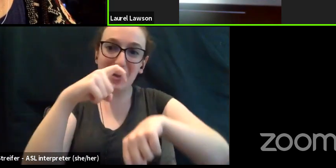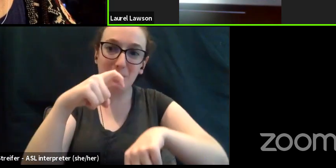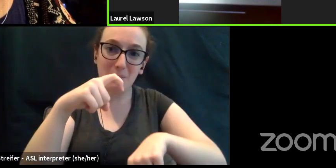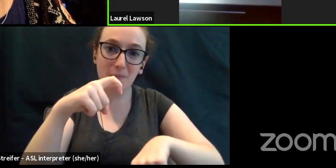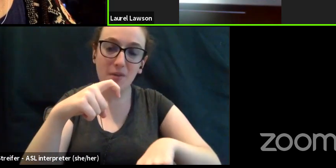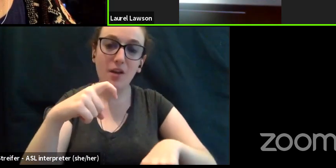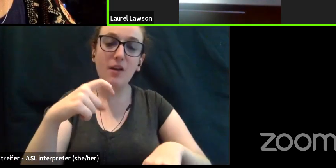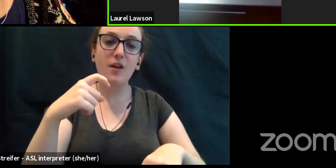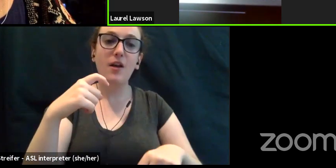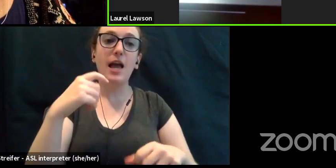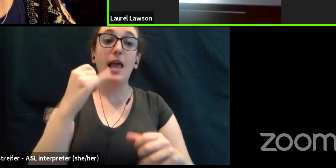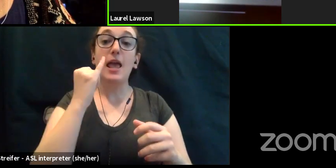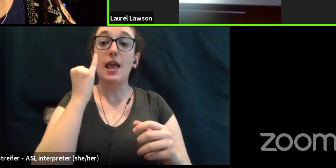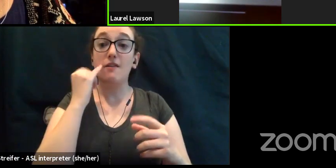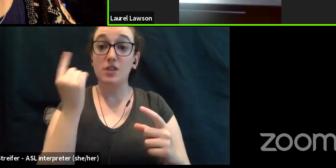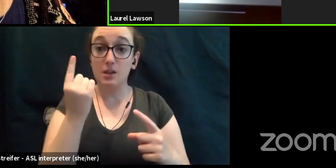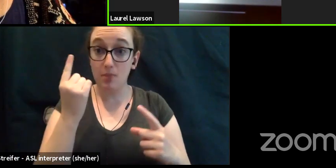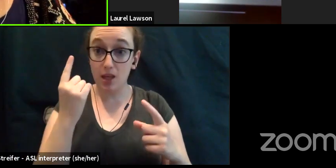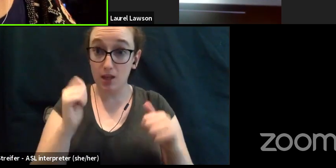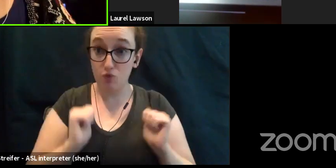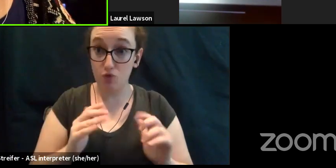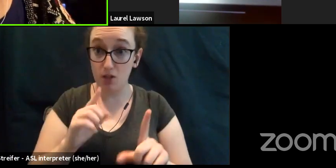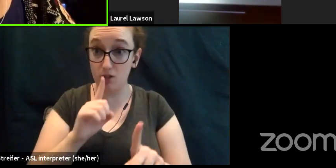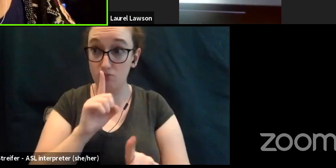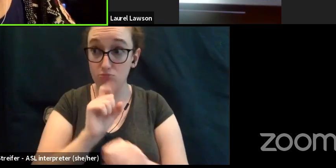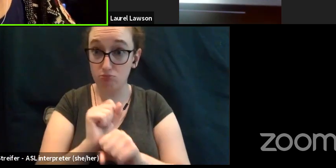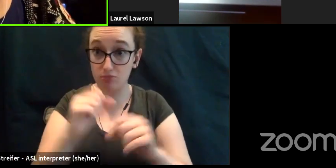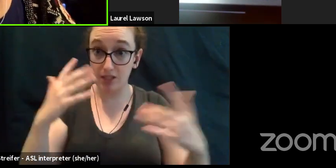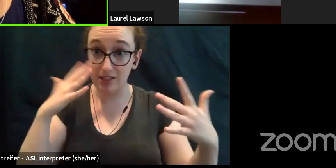audible components to the performance. Right.